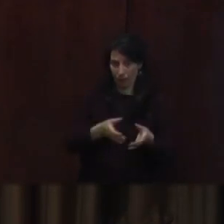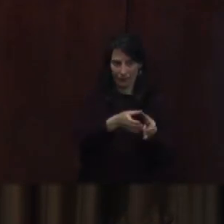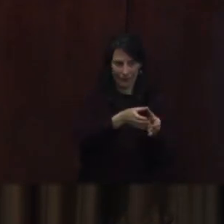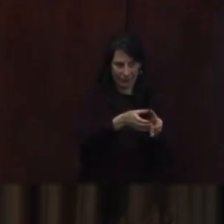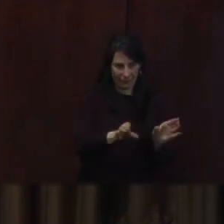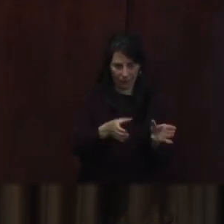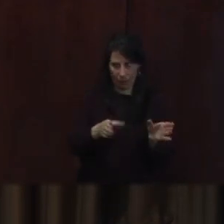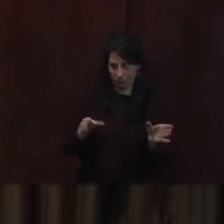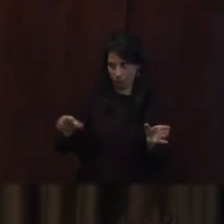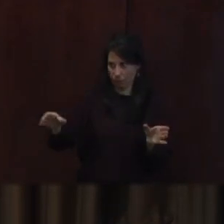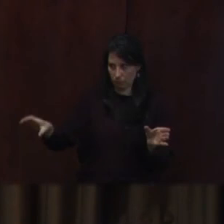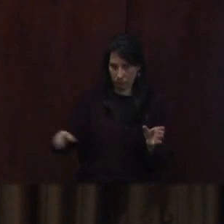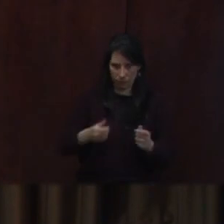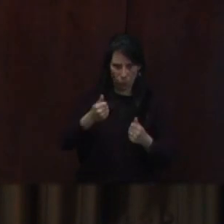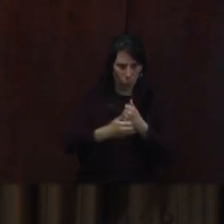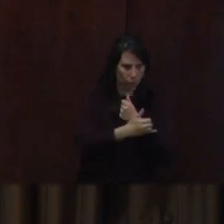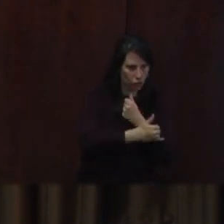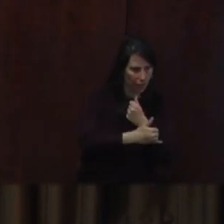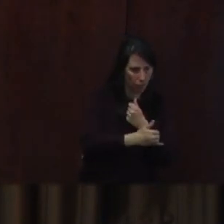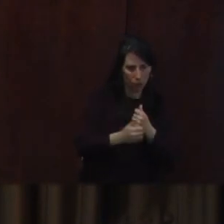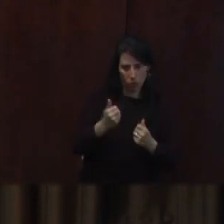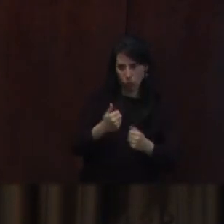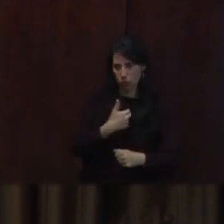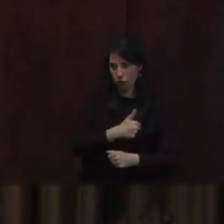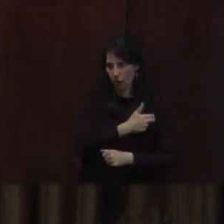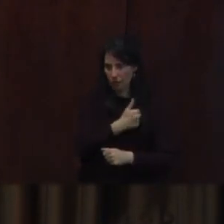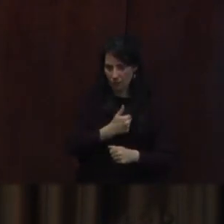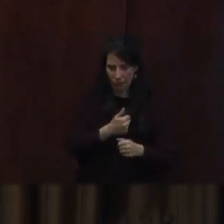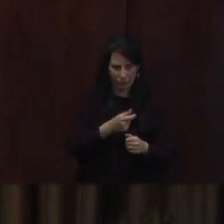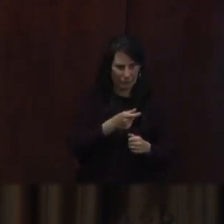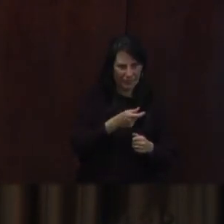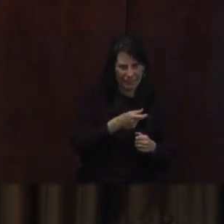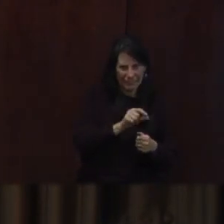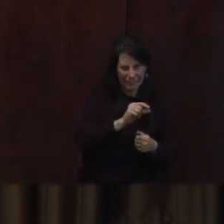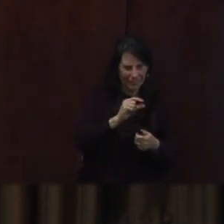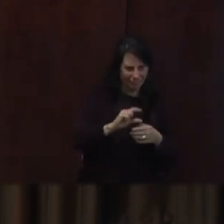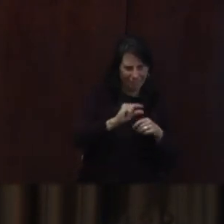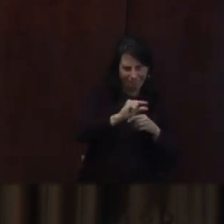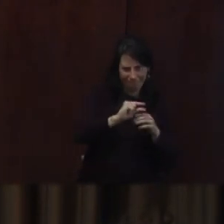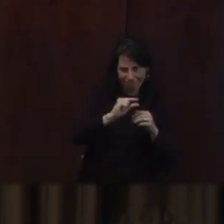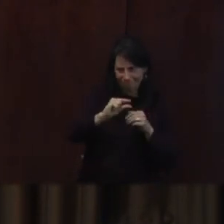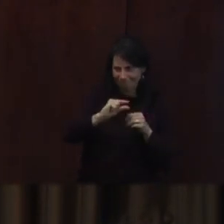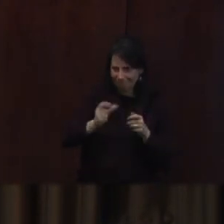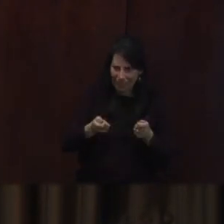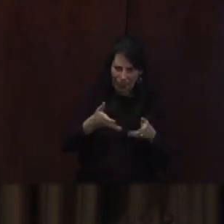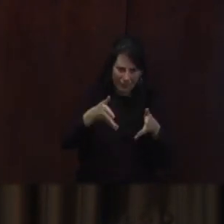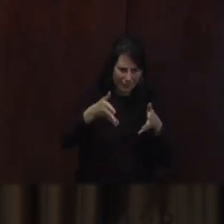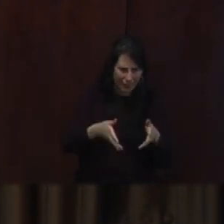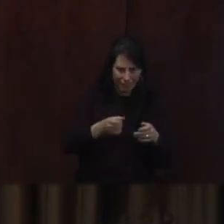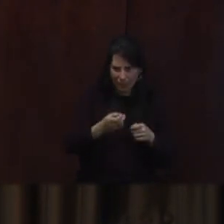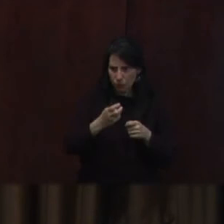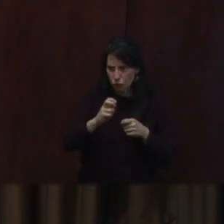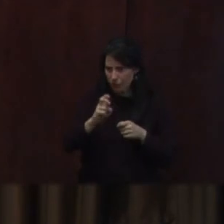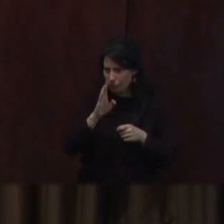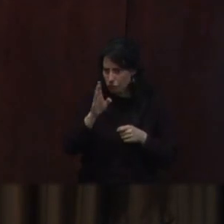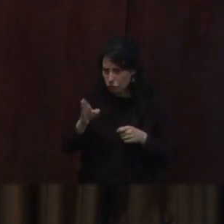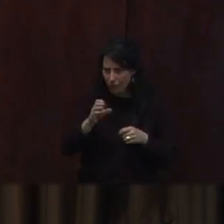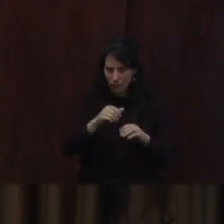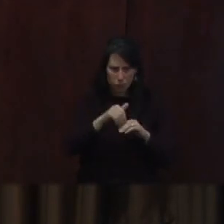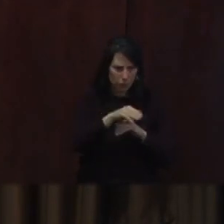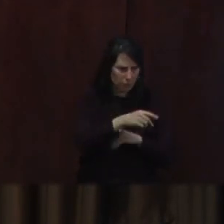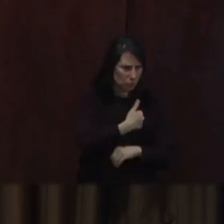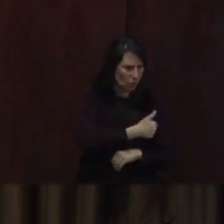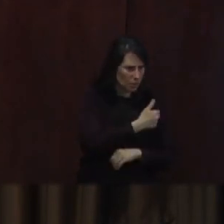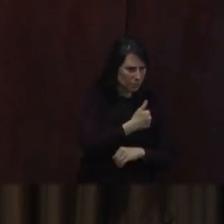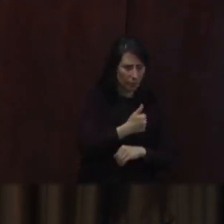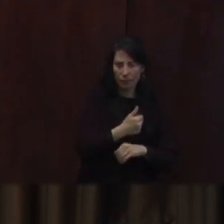can we do? Do we have a little bit extra that we can transfer, whether it's a health department or a hospital? And so we talk about that